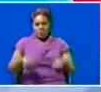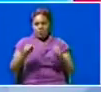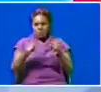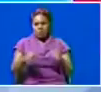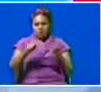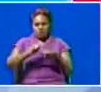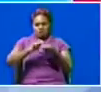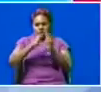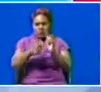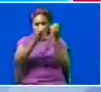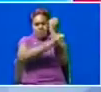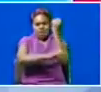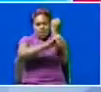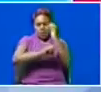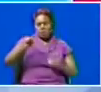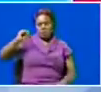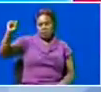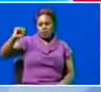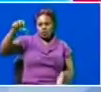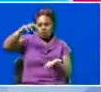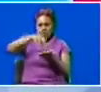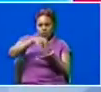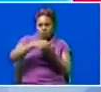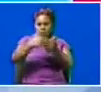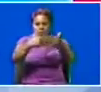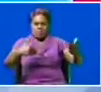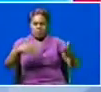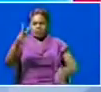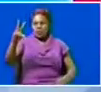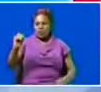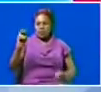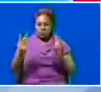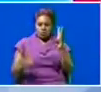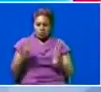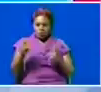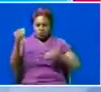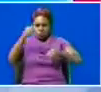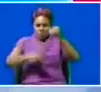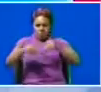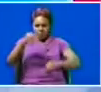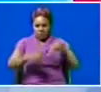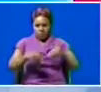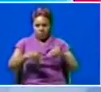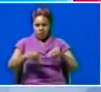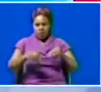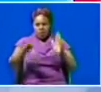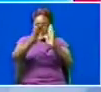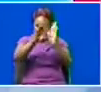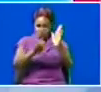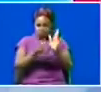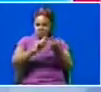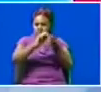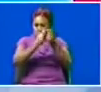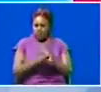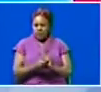radically change the country's political landscape ahead of the 2022 polls. So, is a push for constitutional